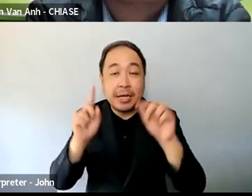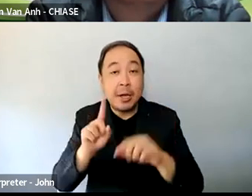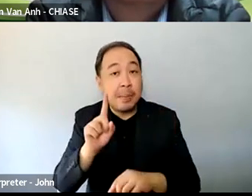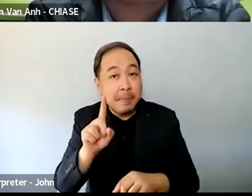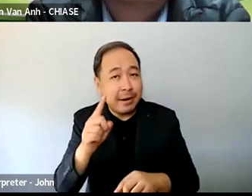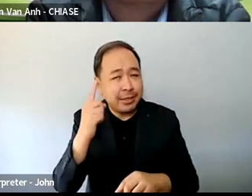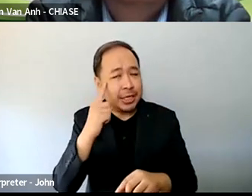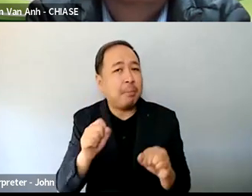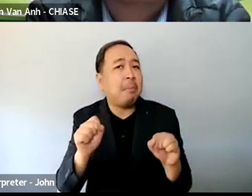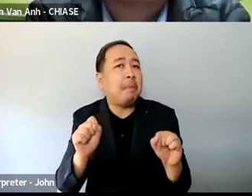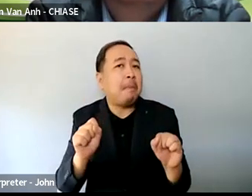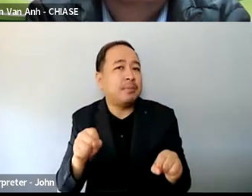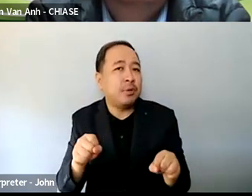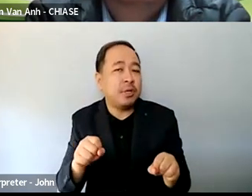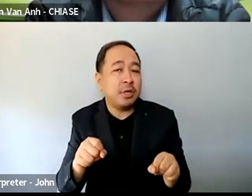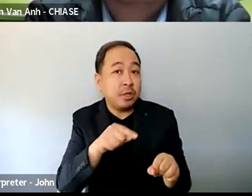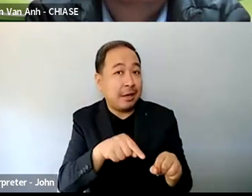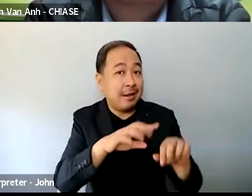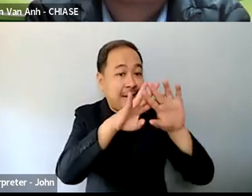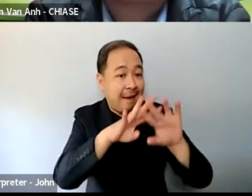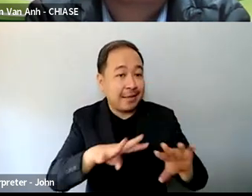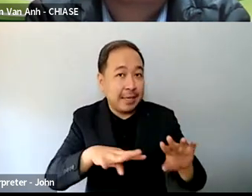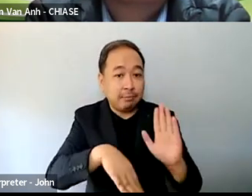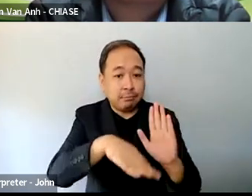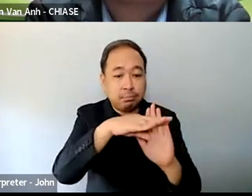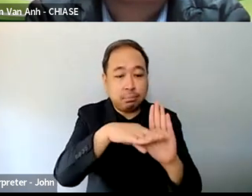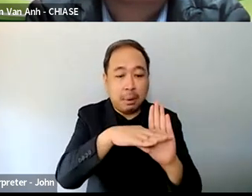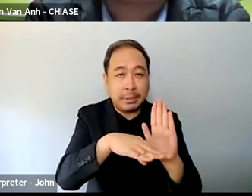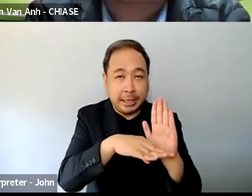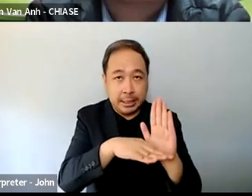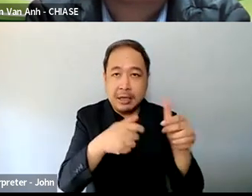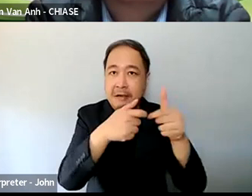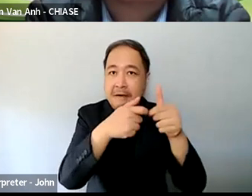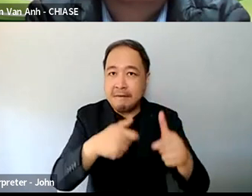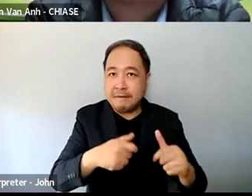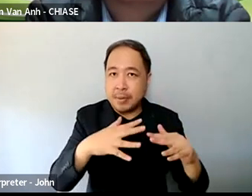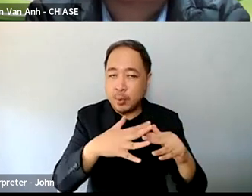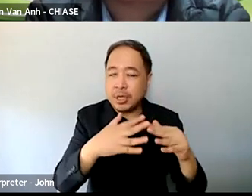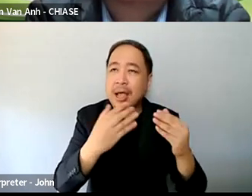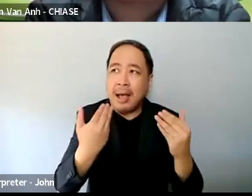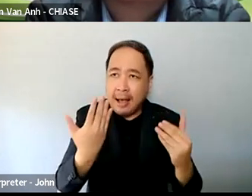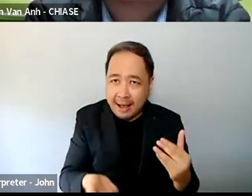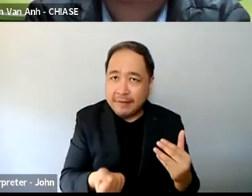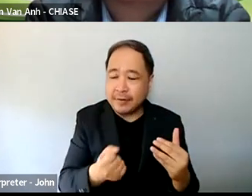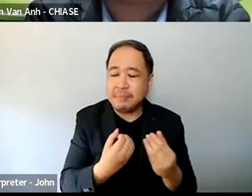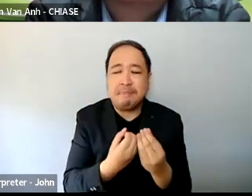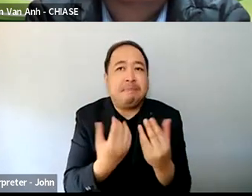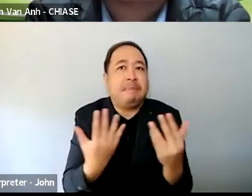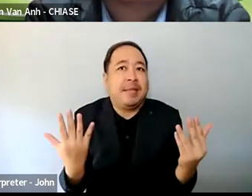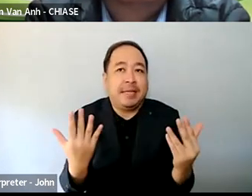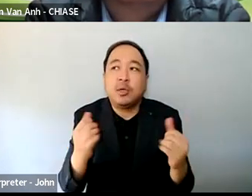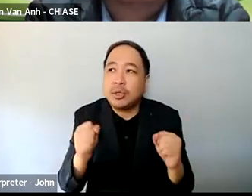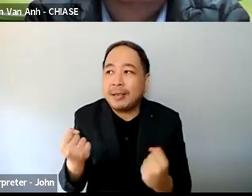of the mandate provided by the ASEAN regional frameworks, and there are many of them, and also to widen and strengthen